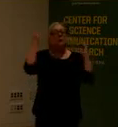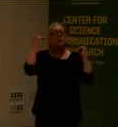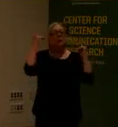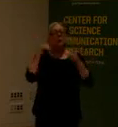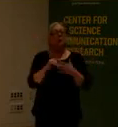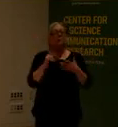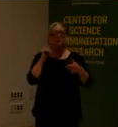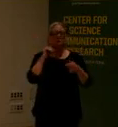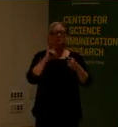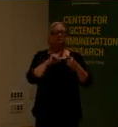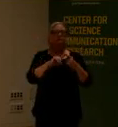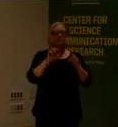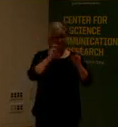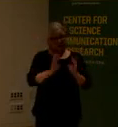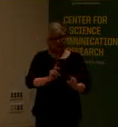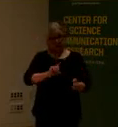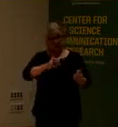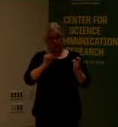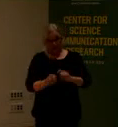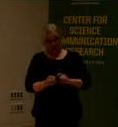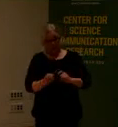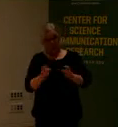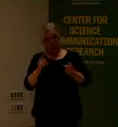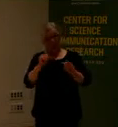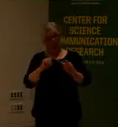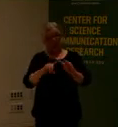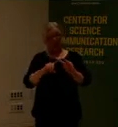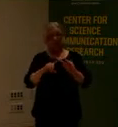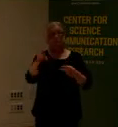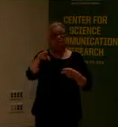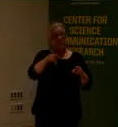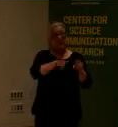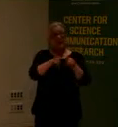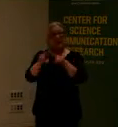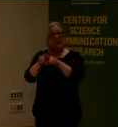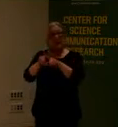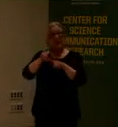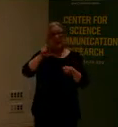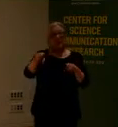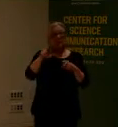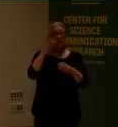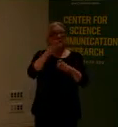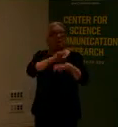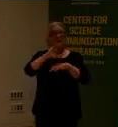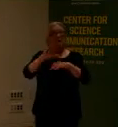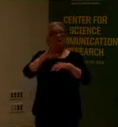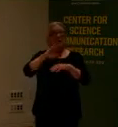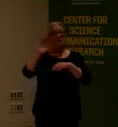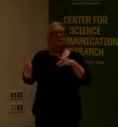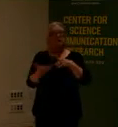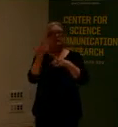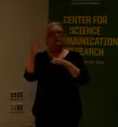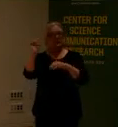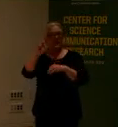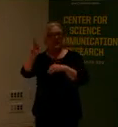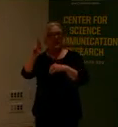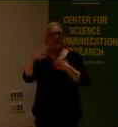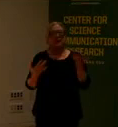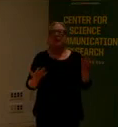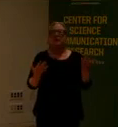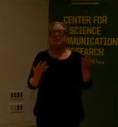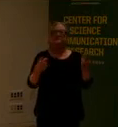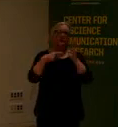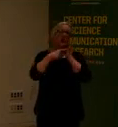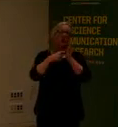change, but also I guess about hard shifts in the emergency department, it is when that there's a sick patient that comes in a